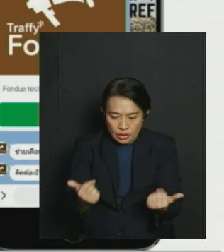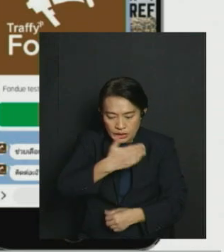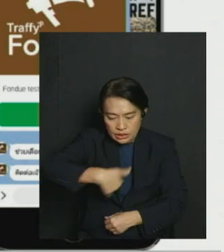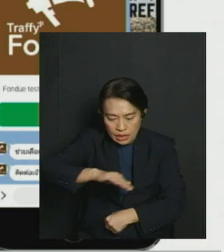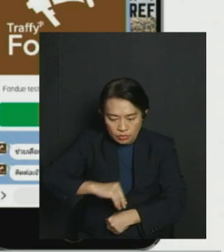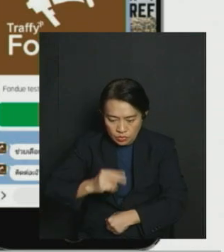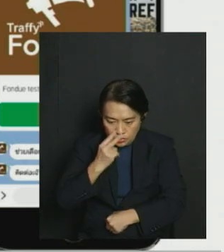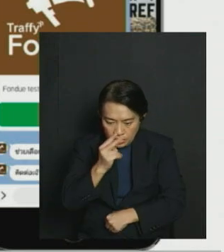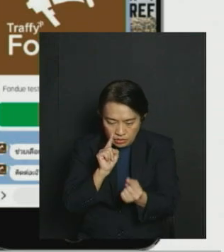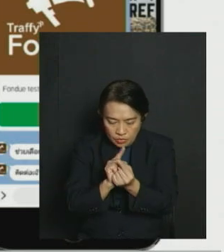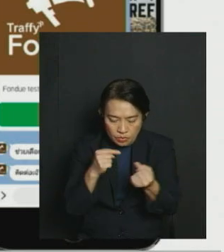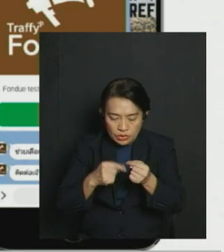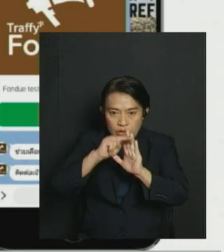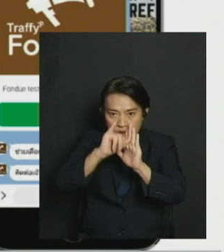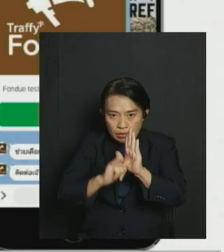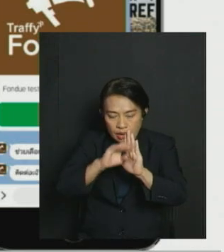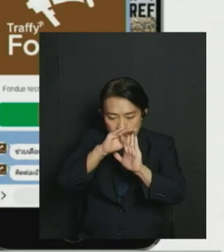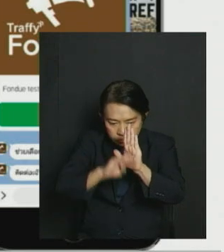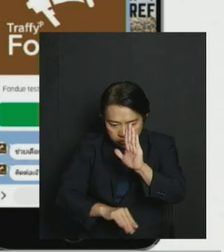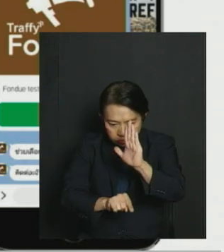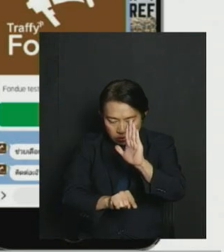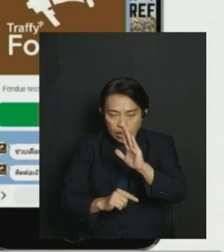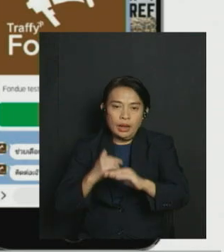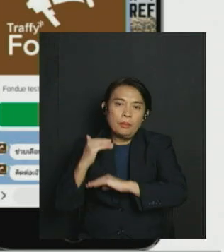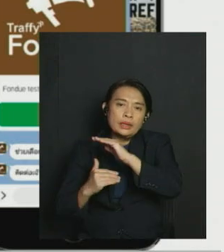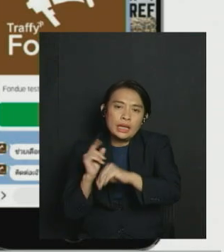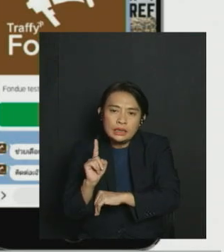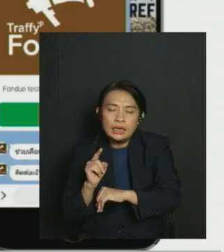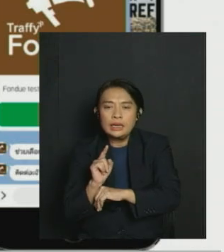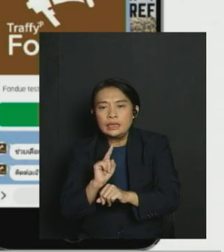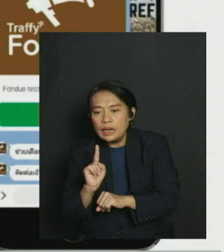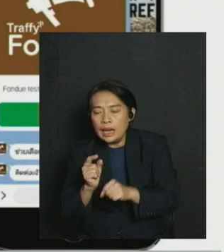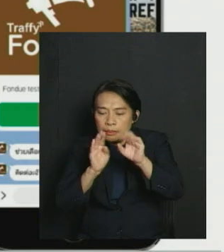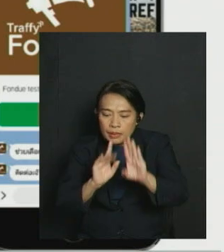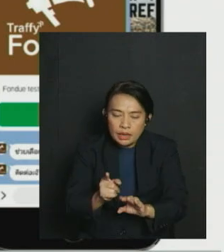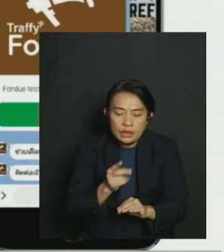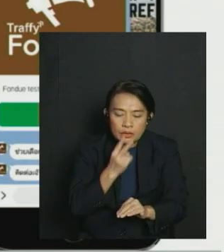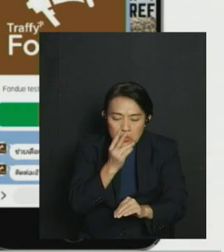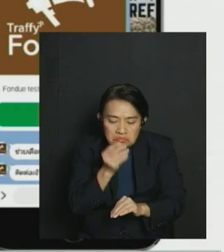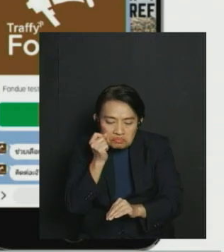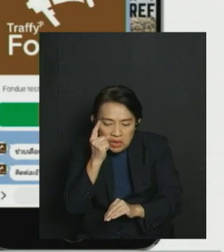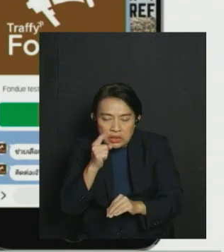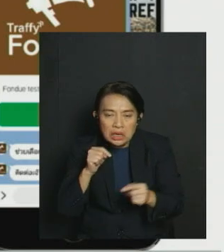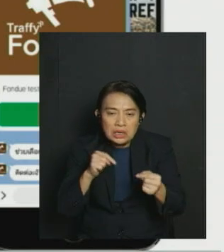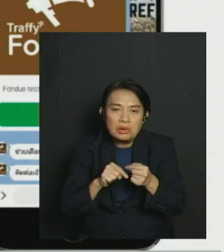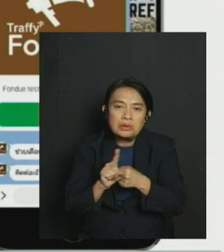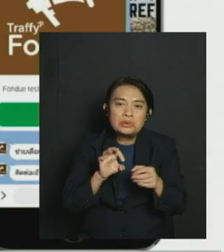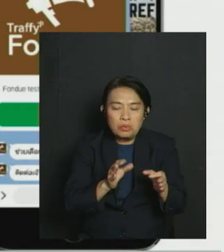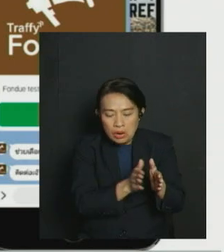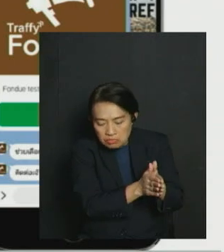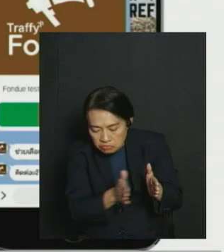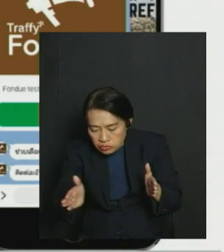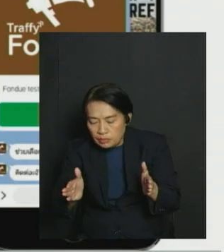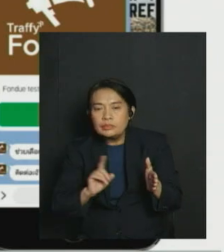policy. Or if you want to understand more about sustainability things, how we already do